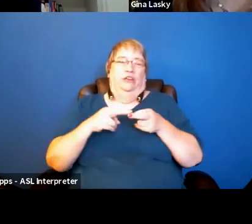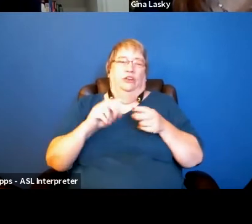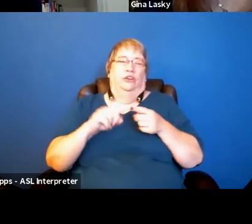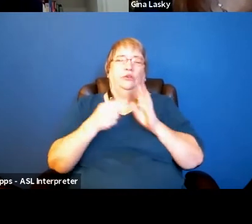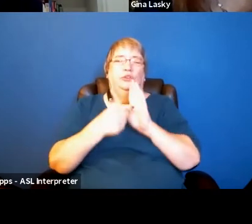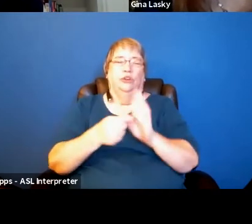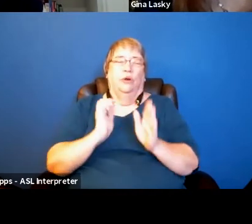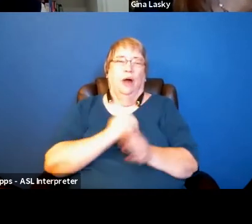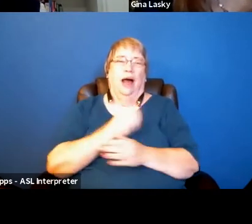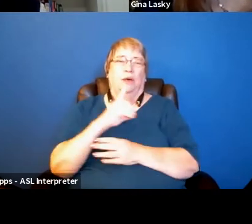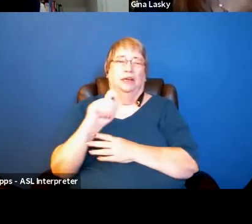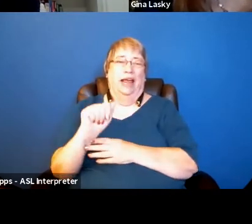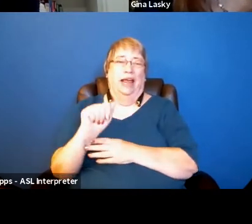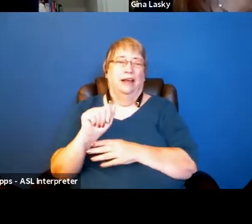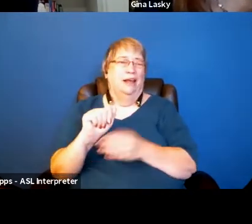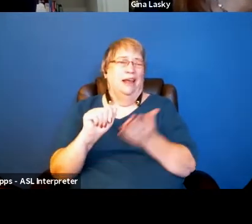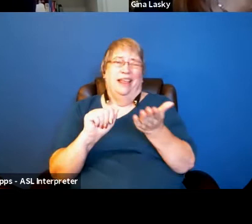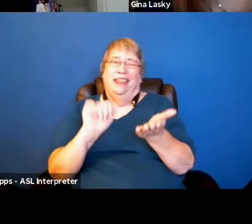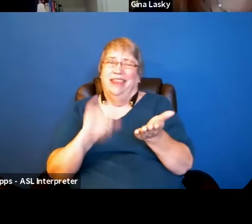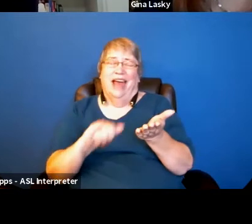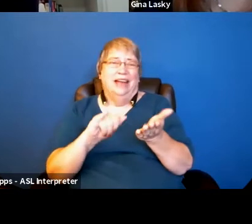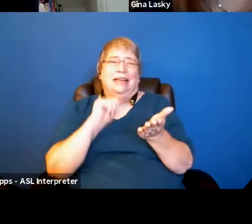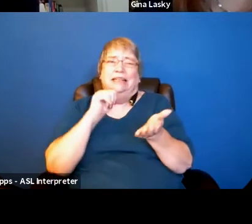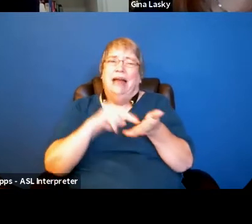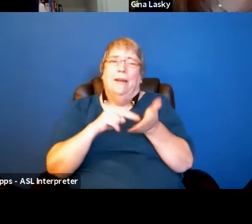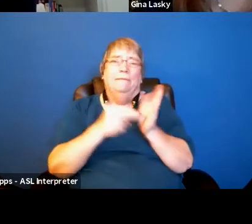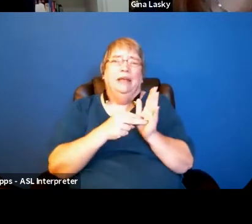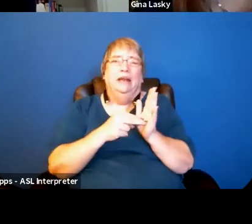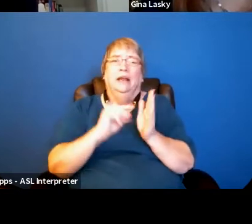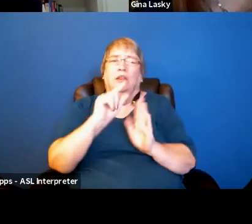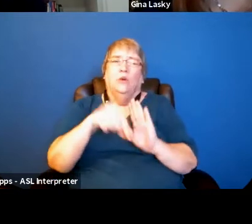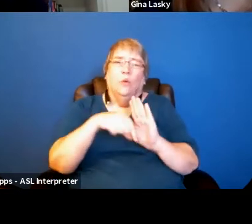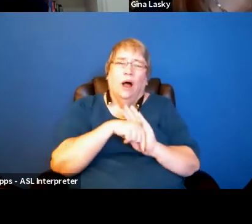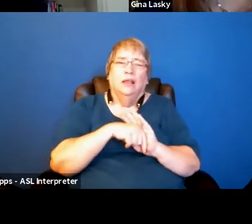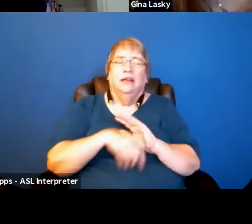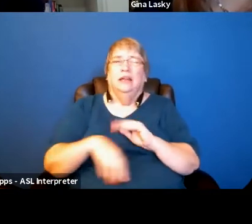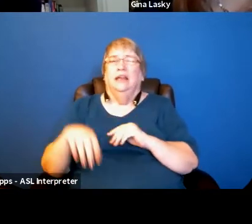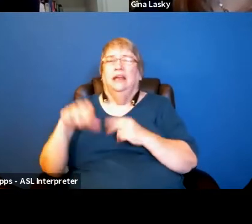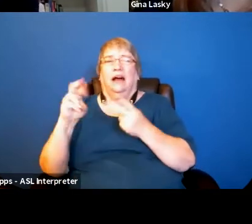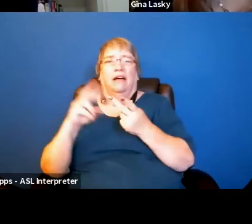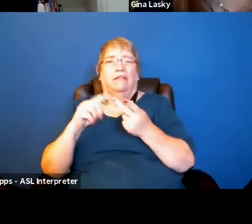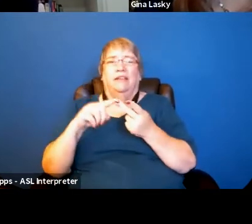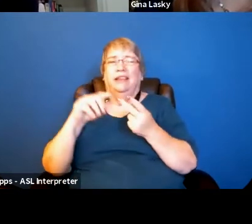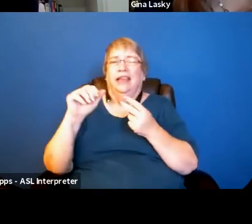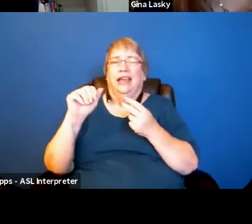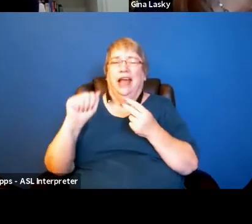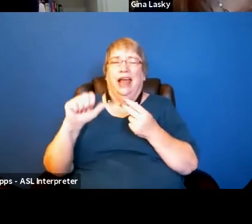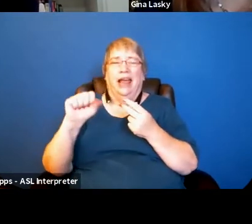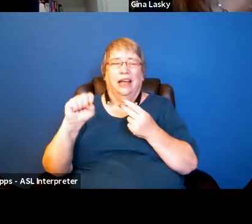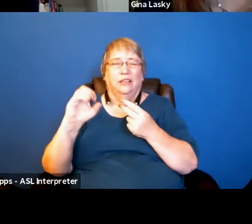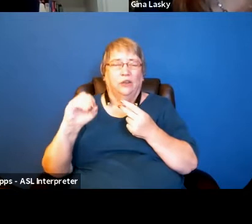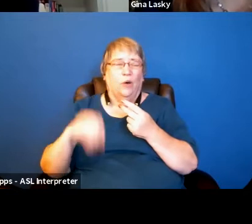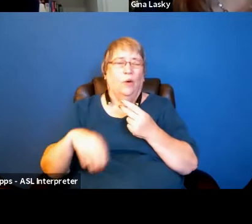is by no means a comment on the quality of the RAE, the ASO, or the MSO, or even